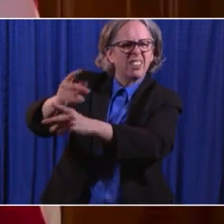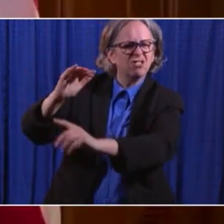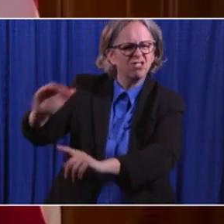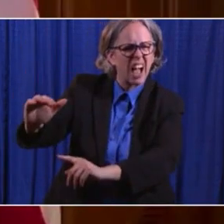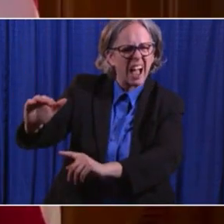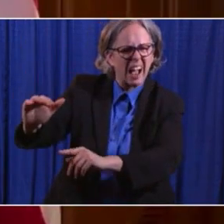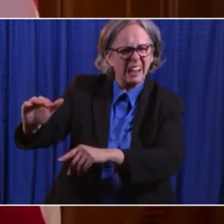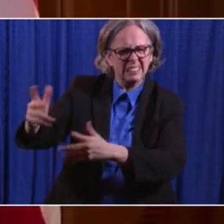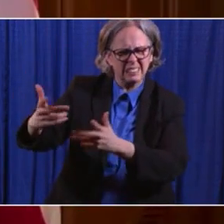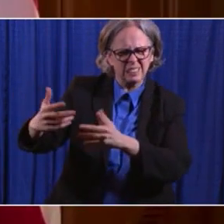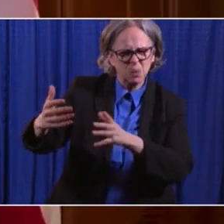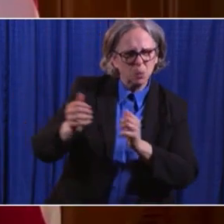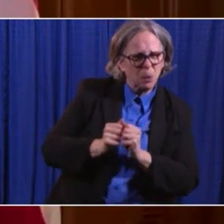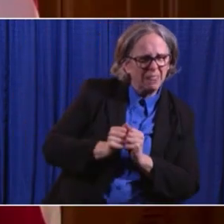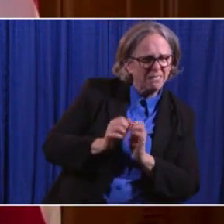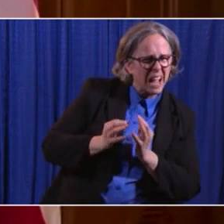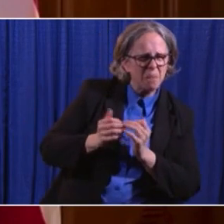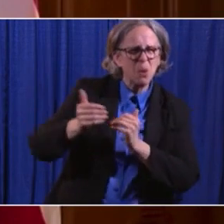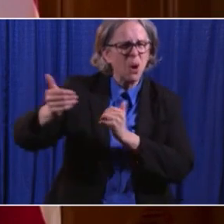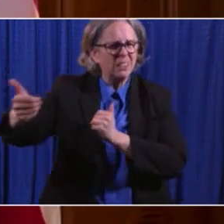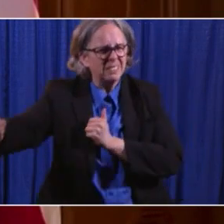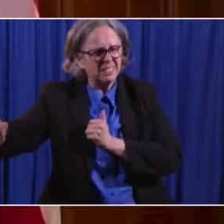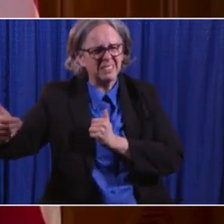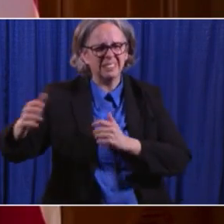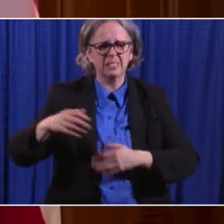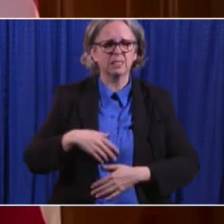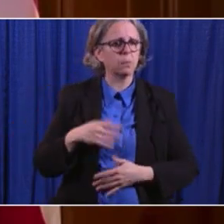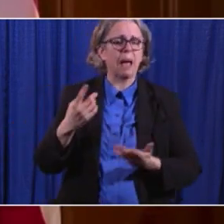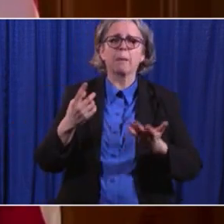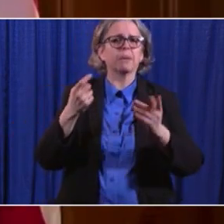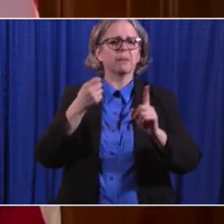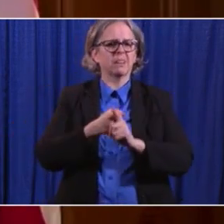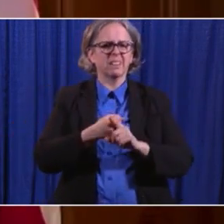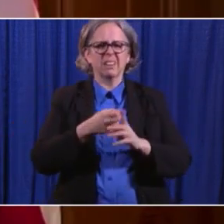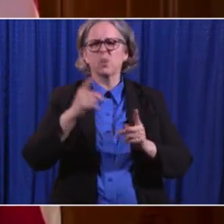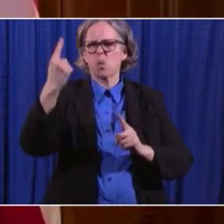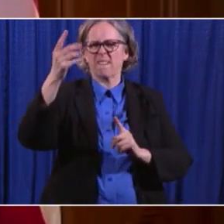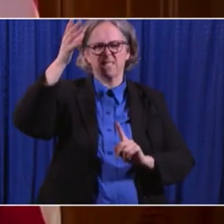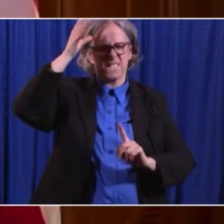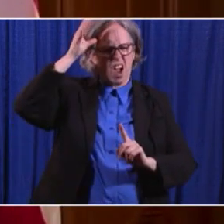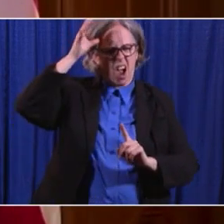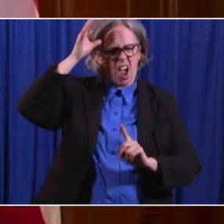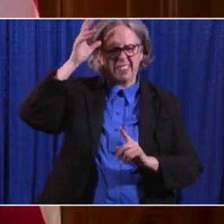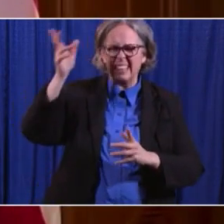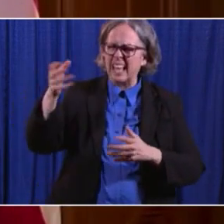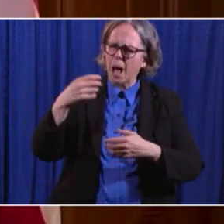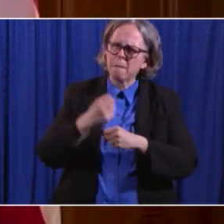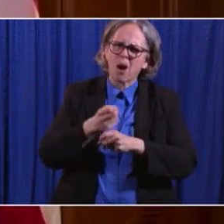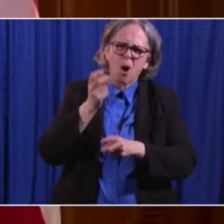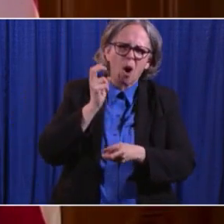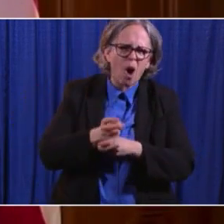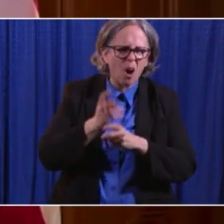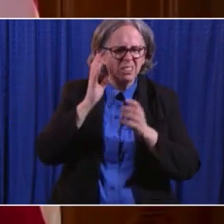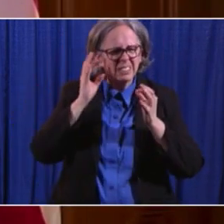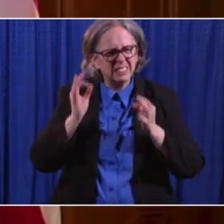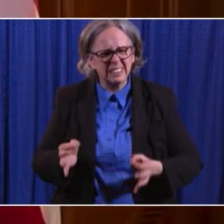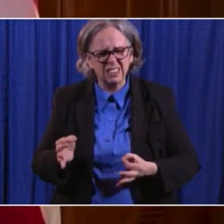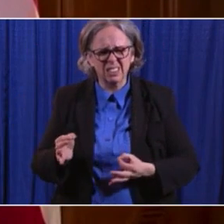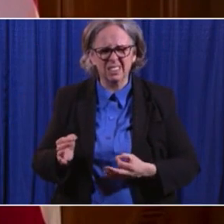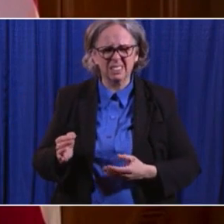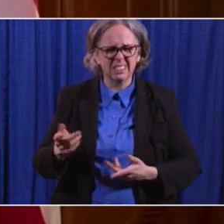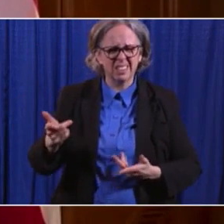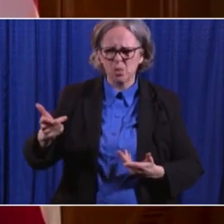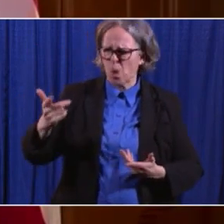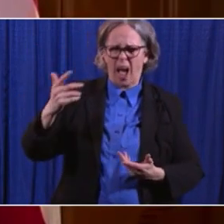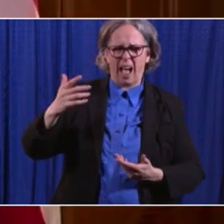decision to relinquish the custody of his child to ensure that child received the treatment